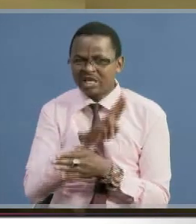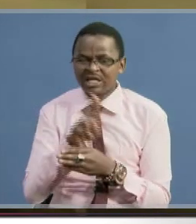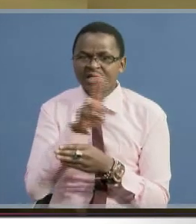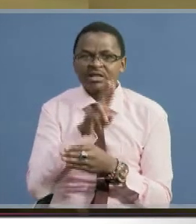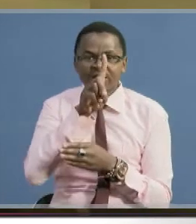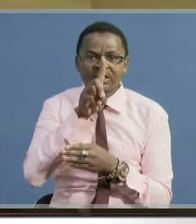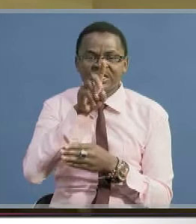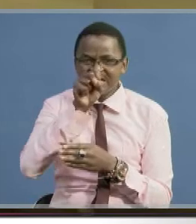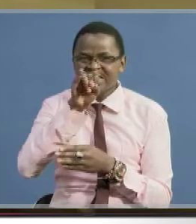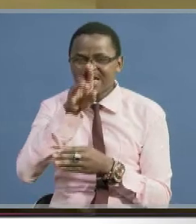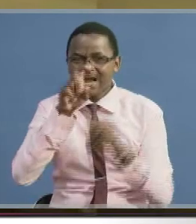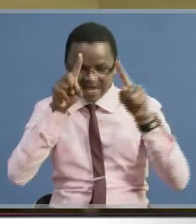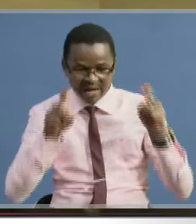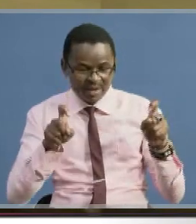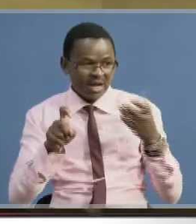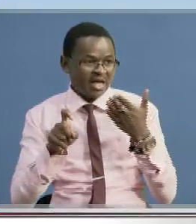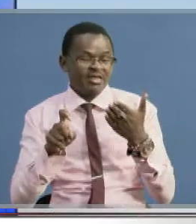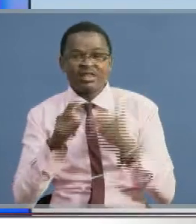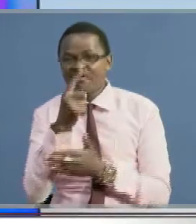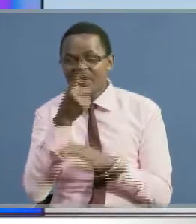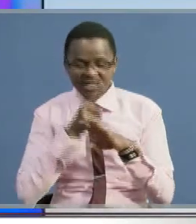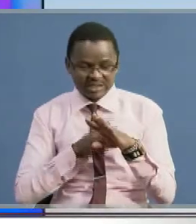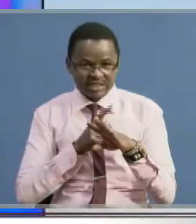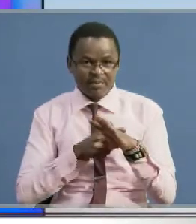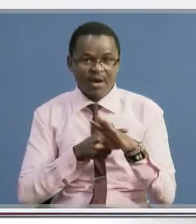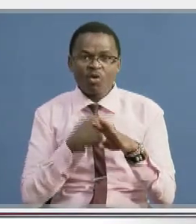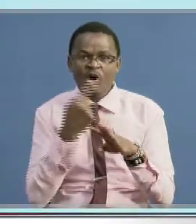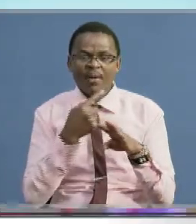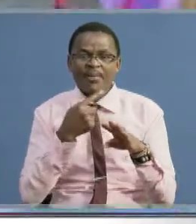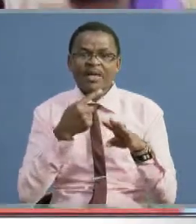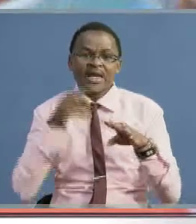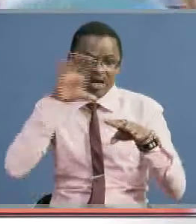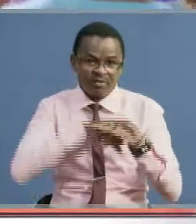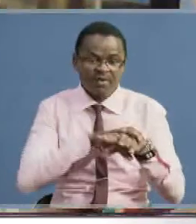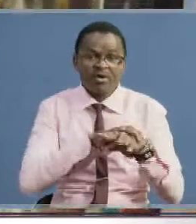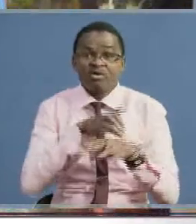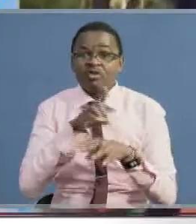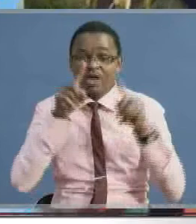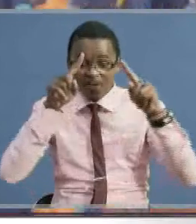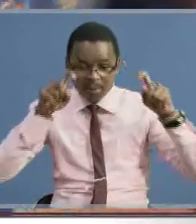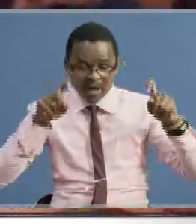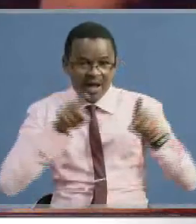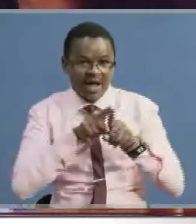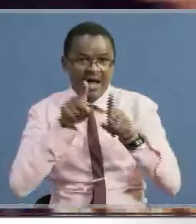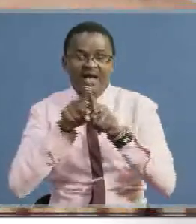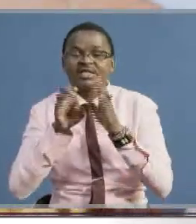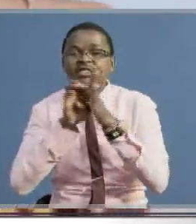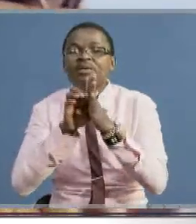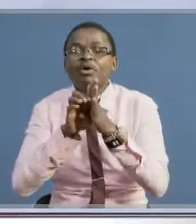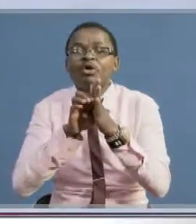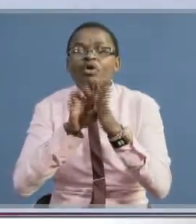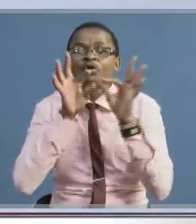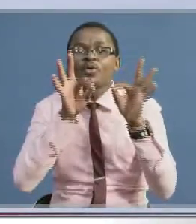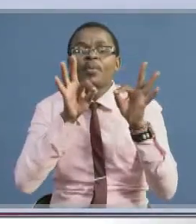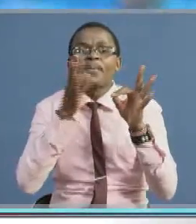a DSLR camera. This isn't the first time Huawei has been caught passing off DSLR photos as sample smartphone